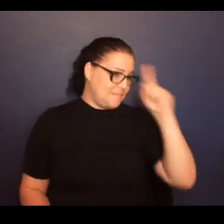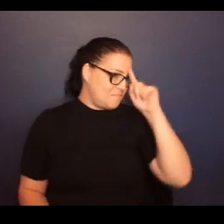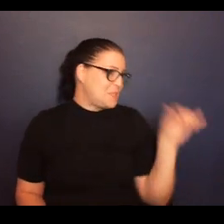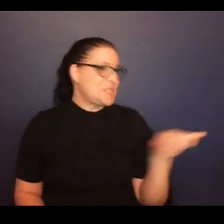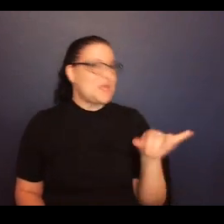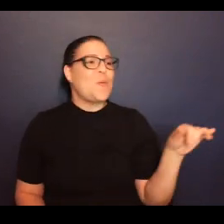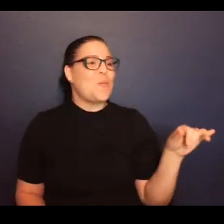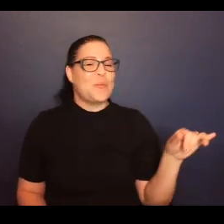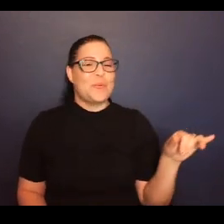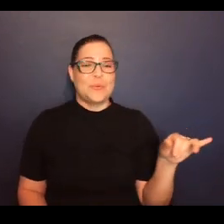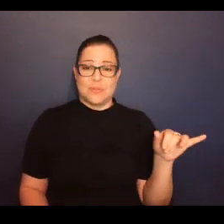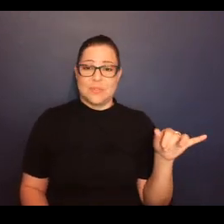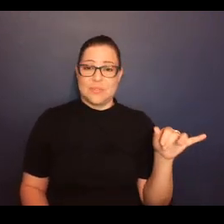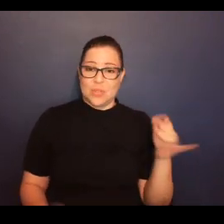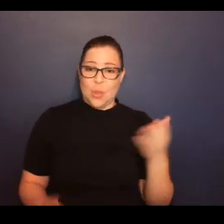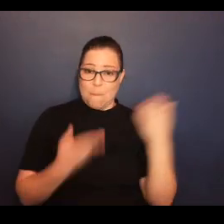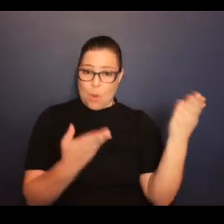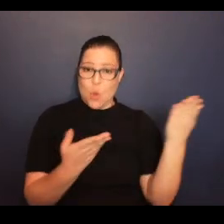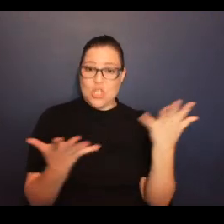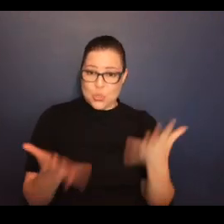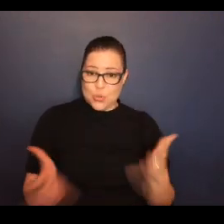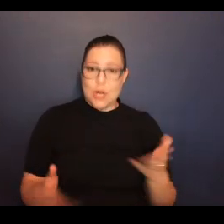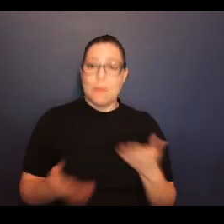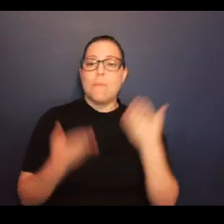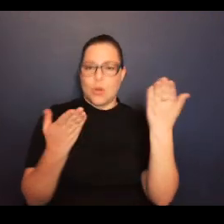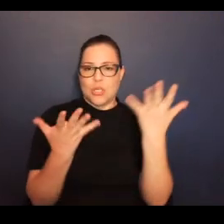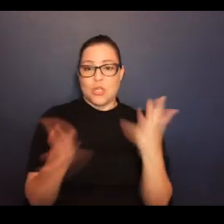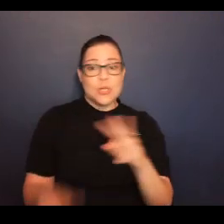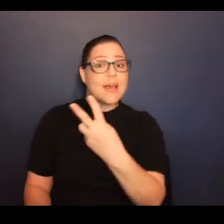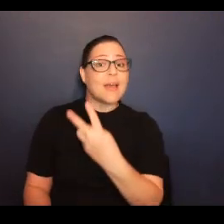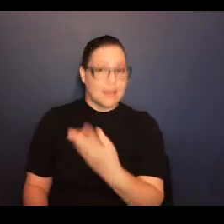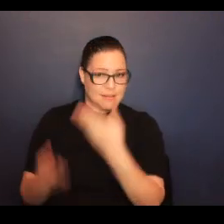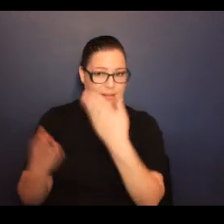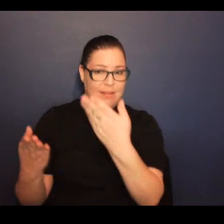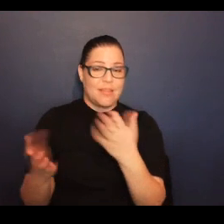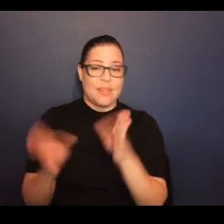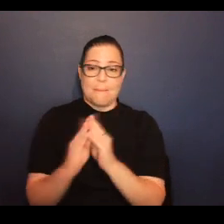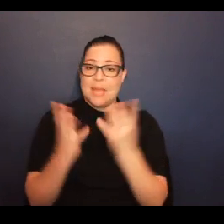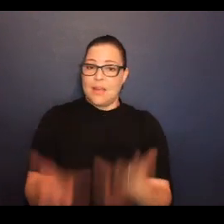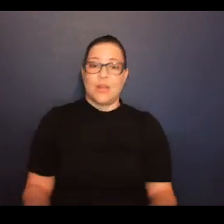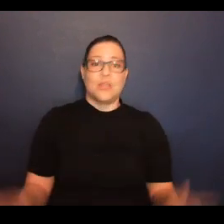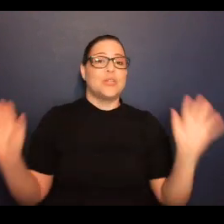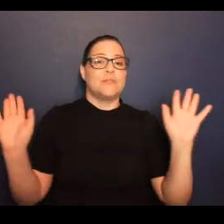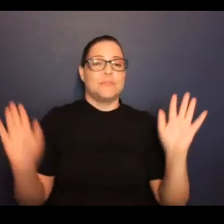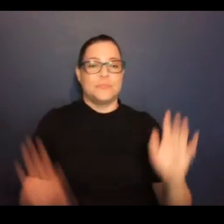Okay, we have a motion to adjourn. Motion to adjourn. We have a motion and a second. This meeting is adjourned.